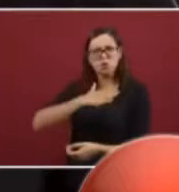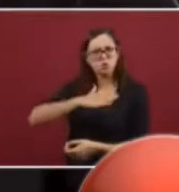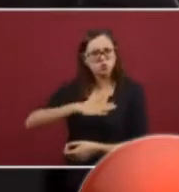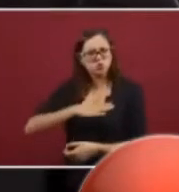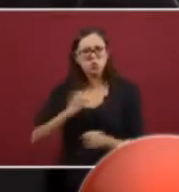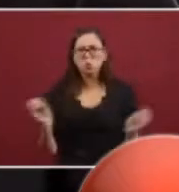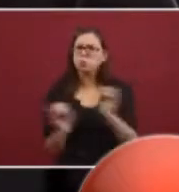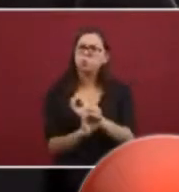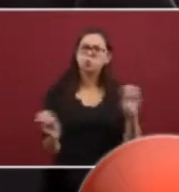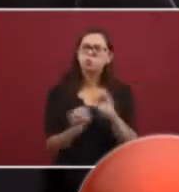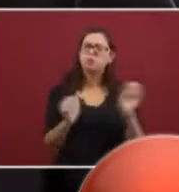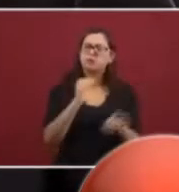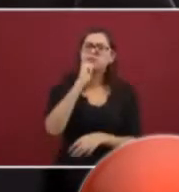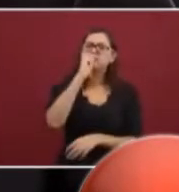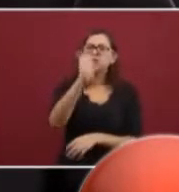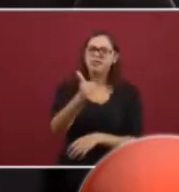the